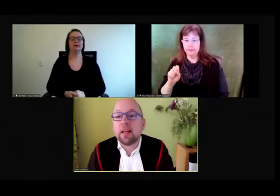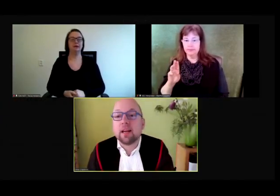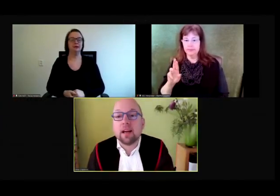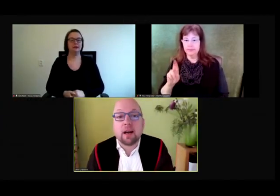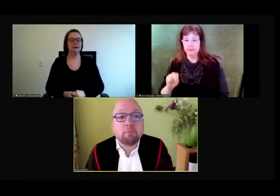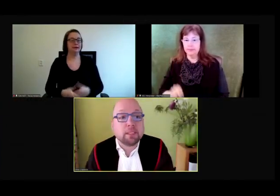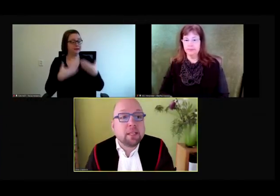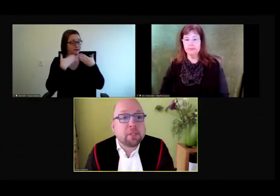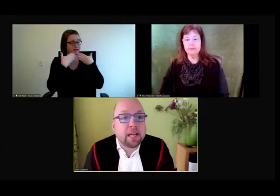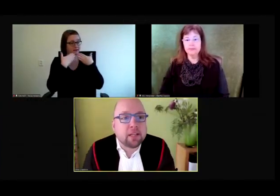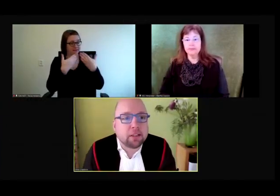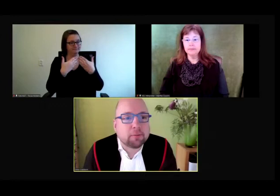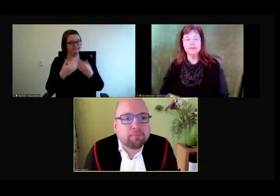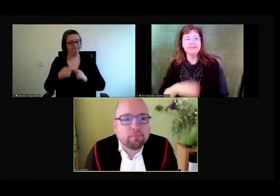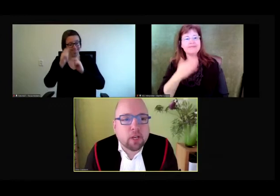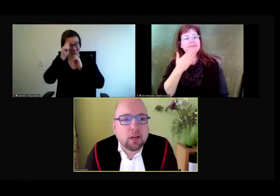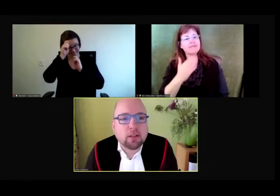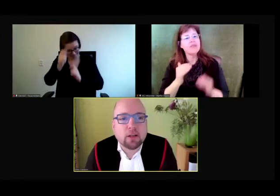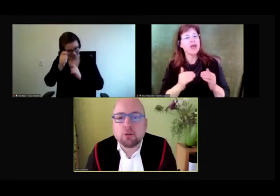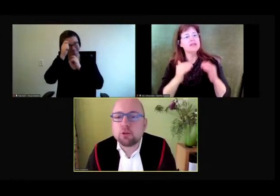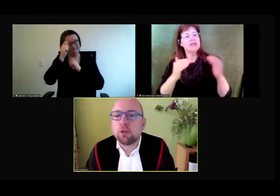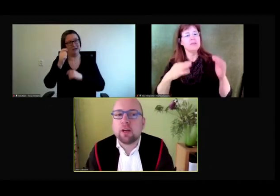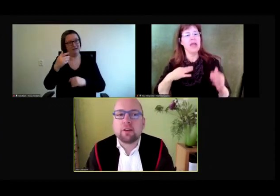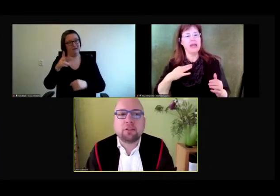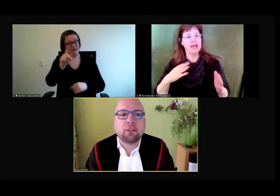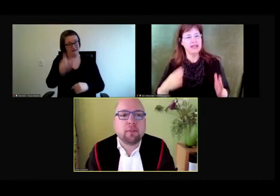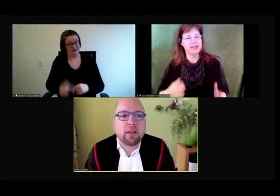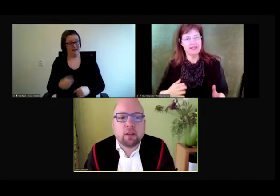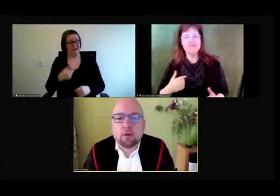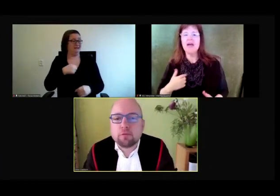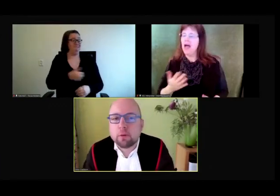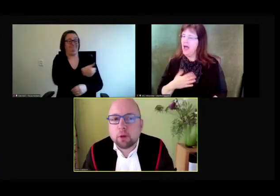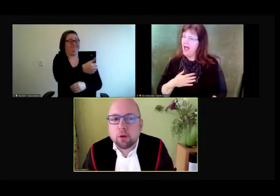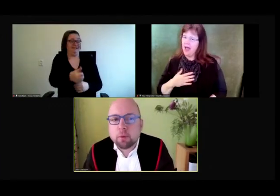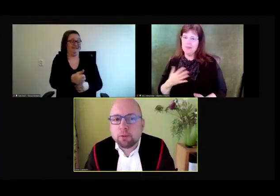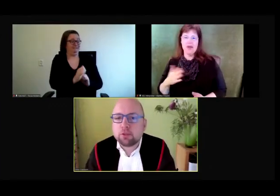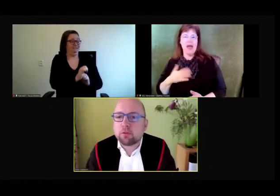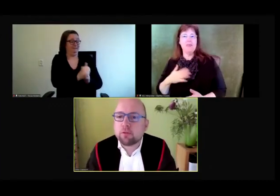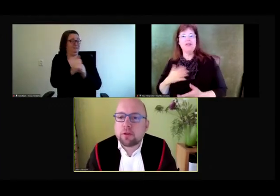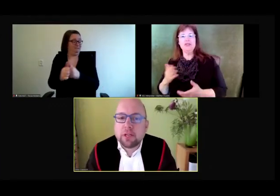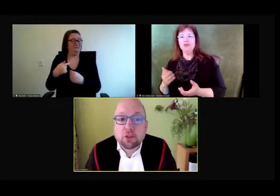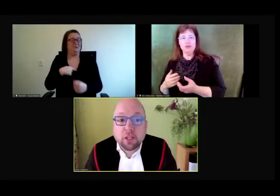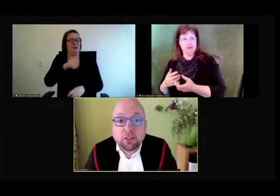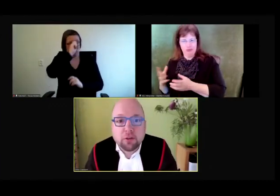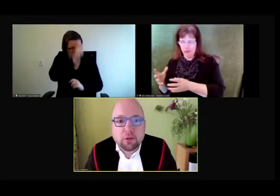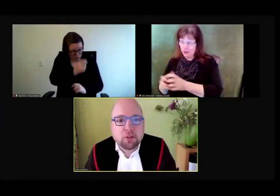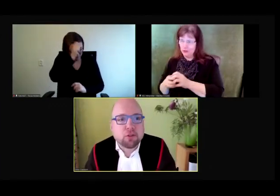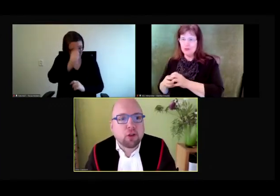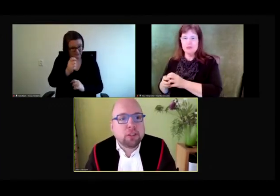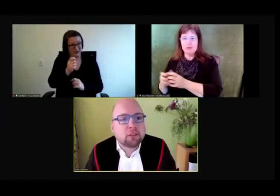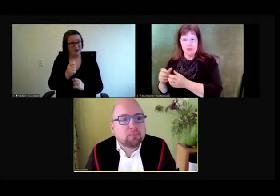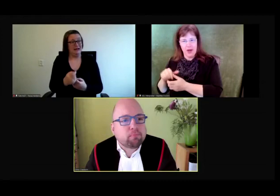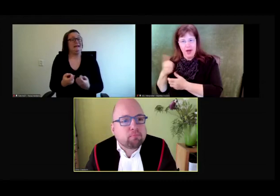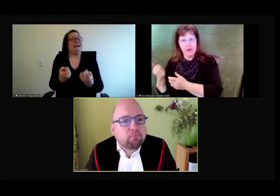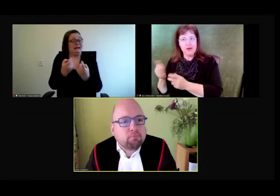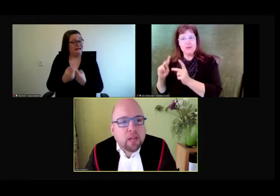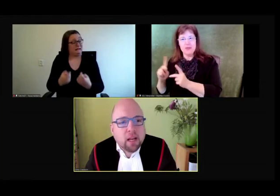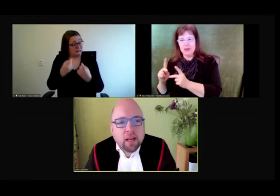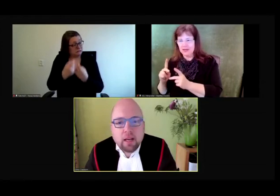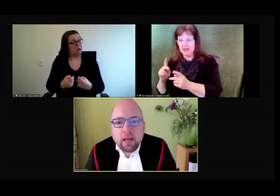Thank you. Esteemed candidate, I'd like to join the others in offering my compliments for a very interesting series of